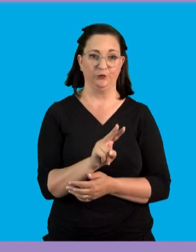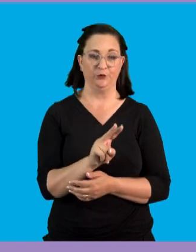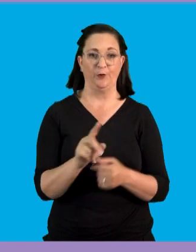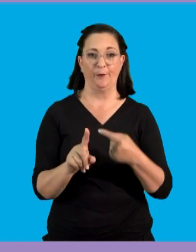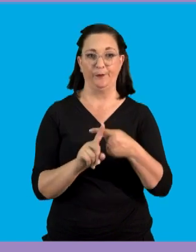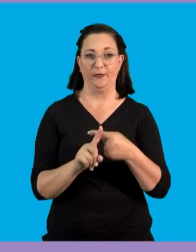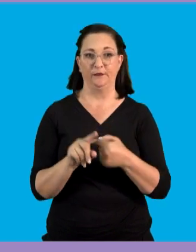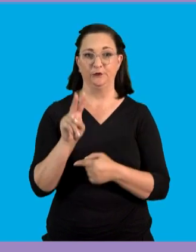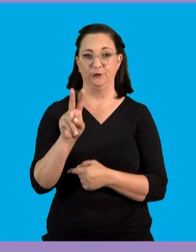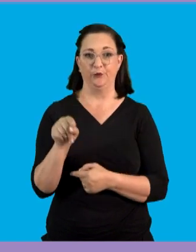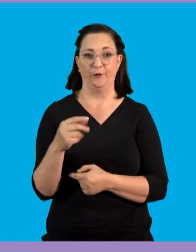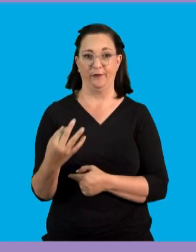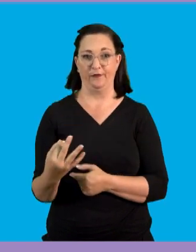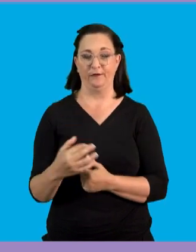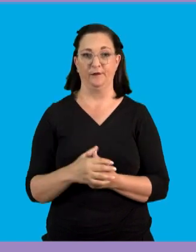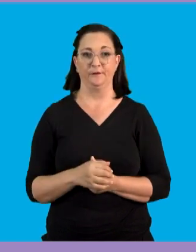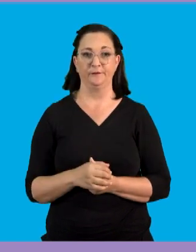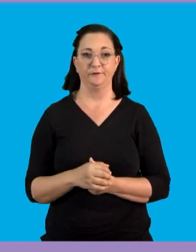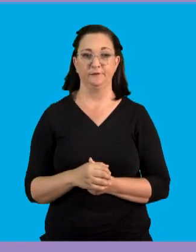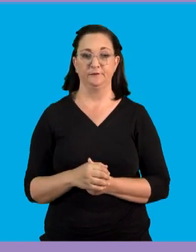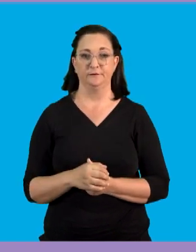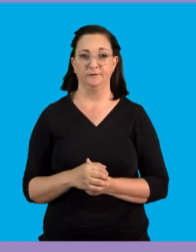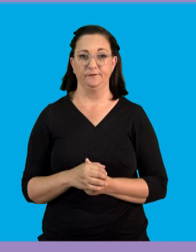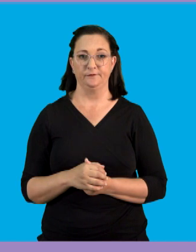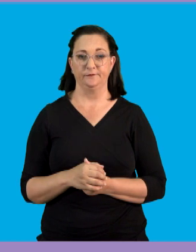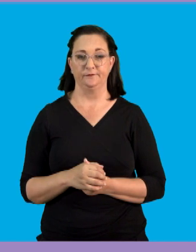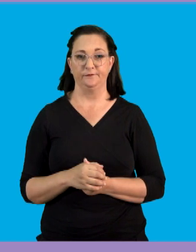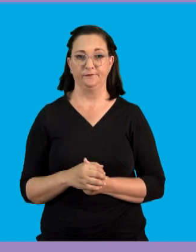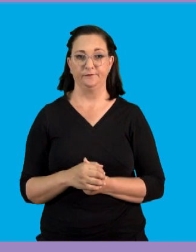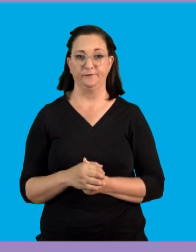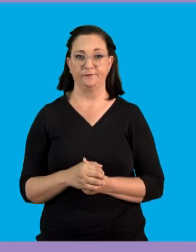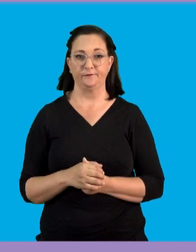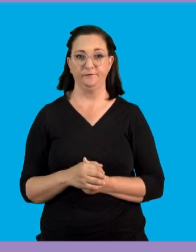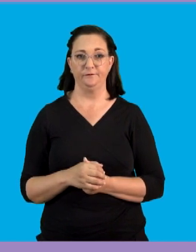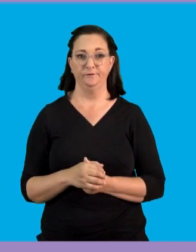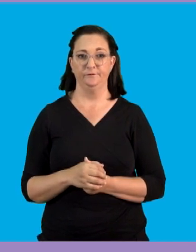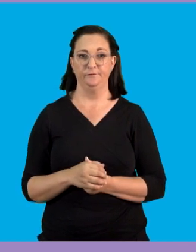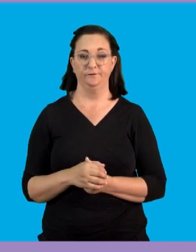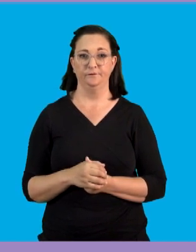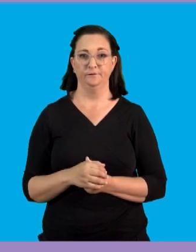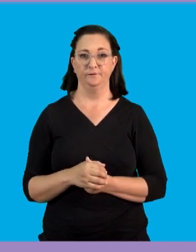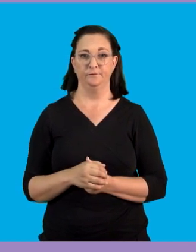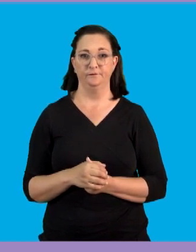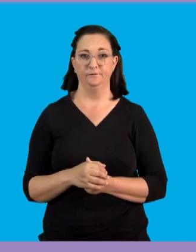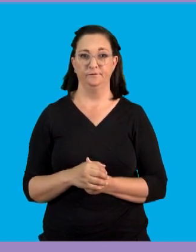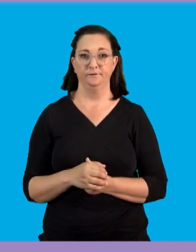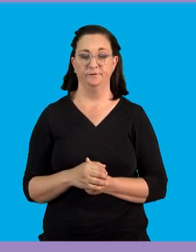a whole number 2, and that is going to be 2